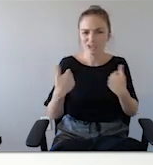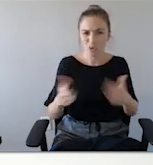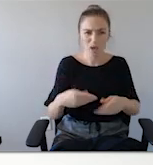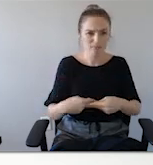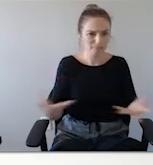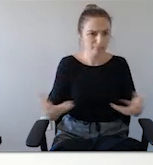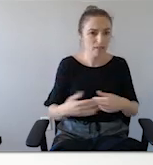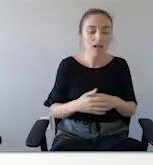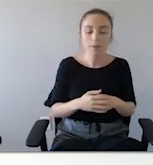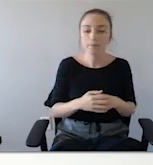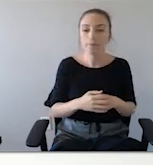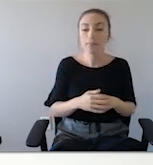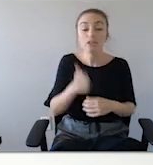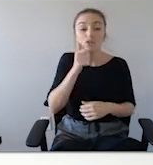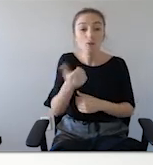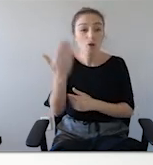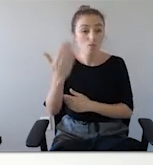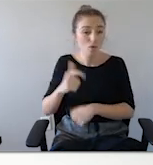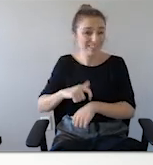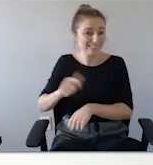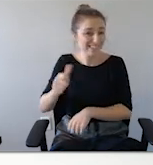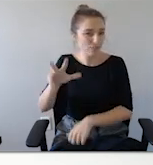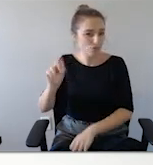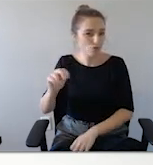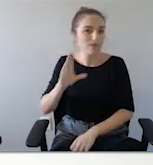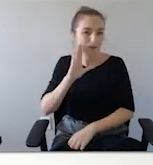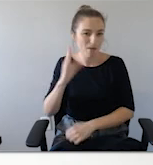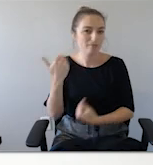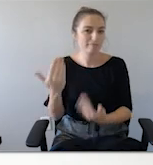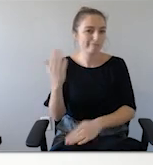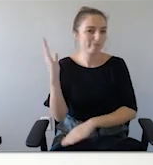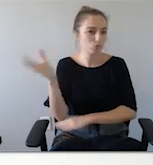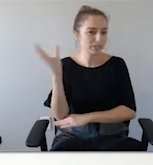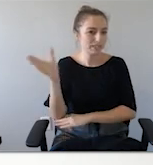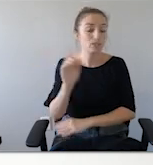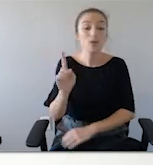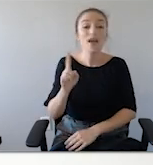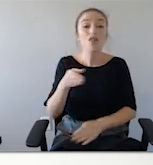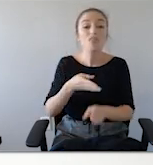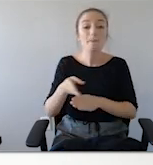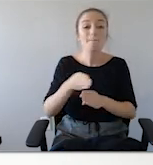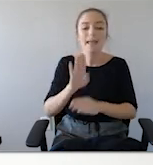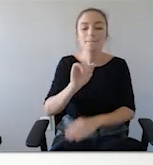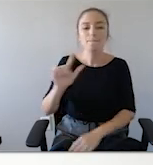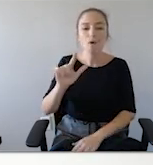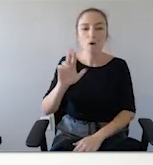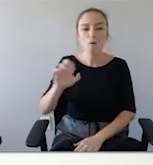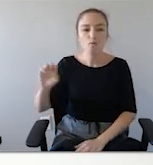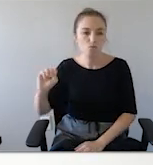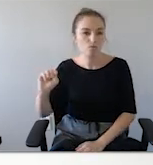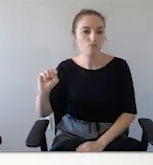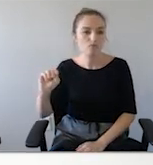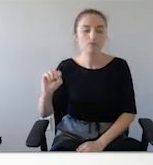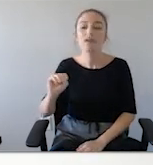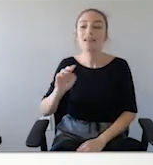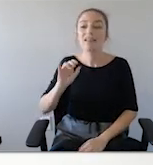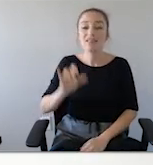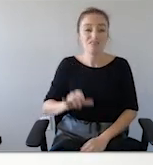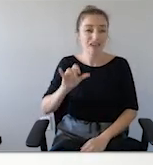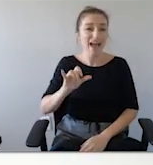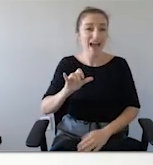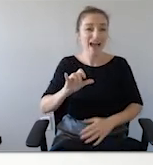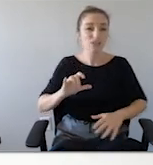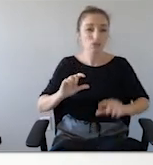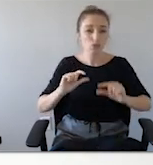the main ballroom. Partners in Policymaking is an advocacy and leadership training program. If you're really looking to make